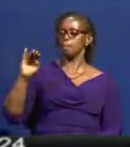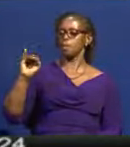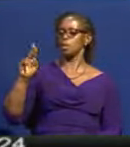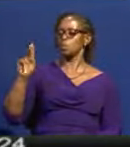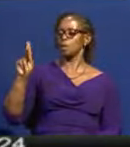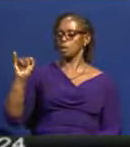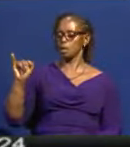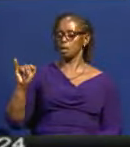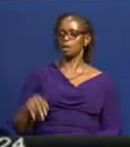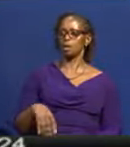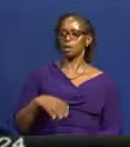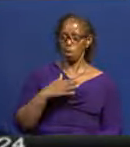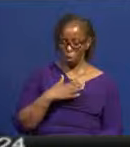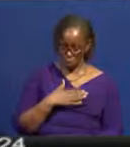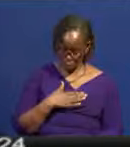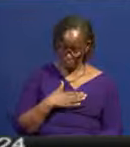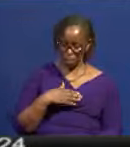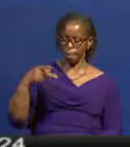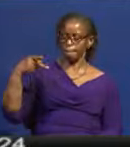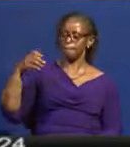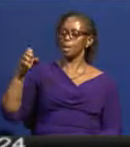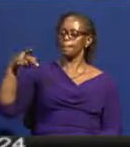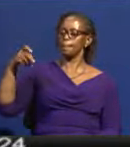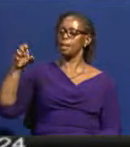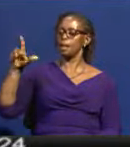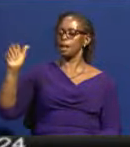The Honorable Martin Pepela.